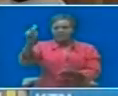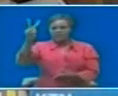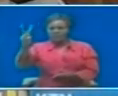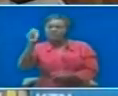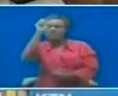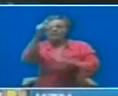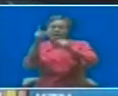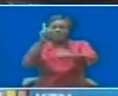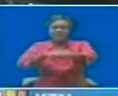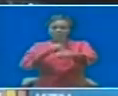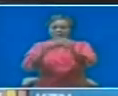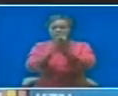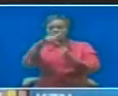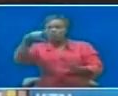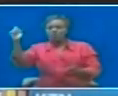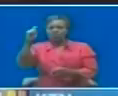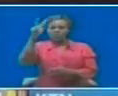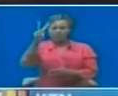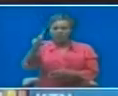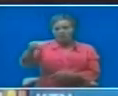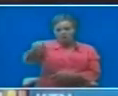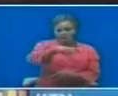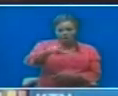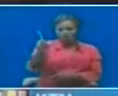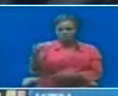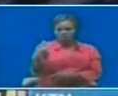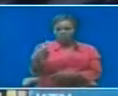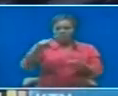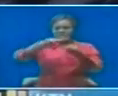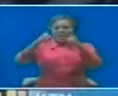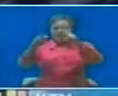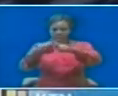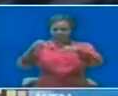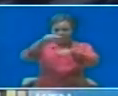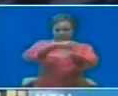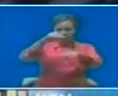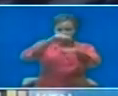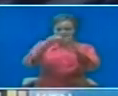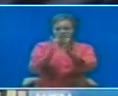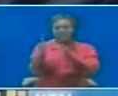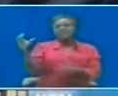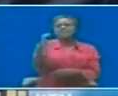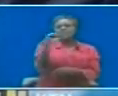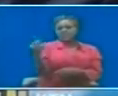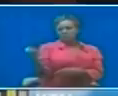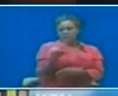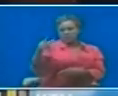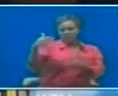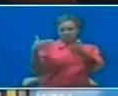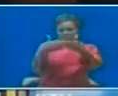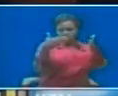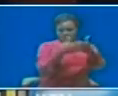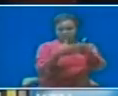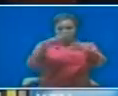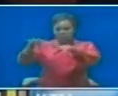and Go TV. Local media houses, the Standard Group, Nation Media Group, and Royal Media Services, which were locked out of